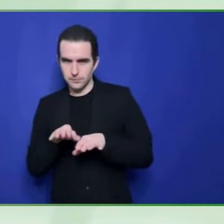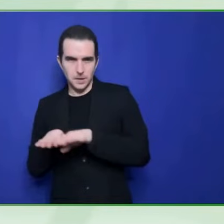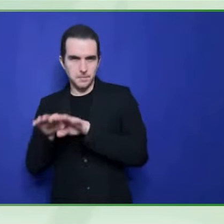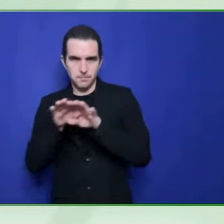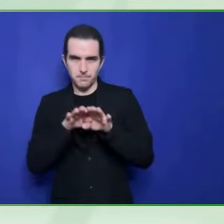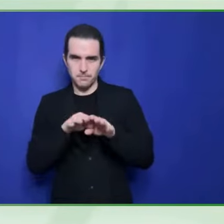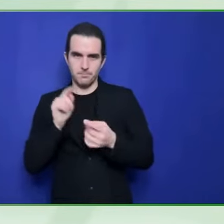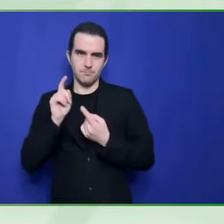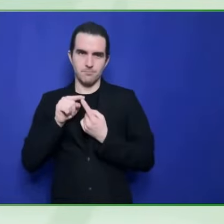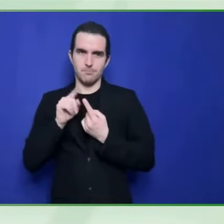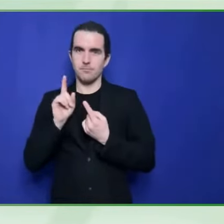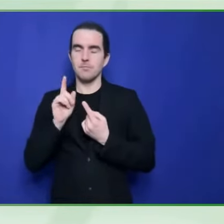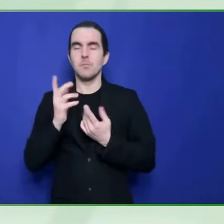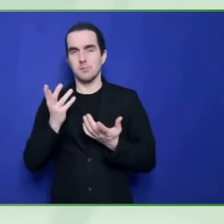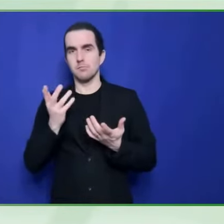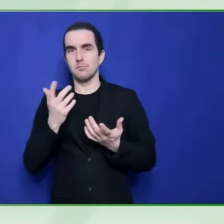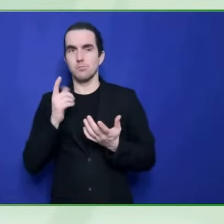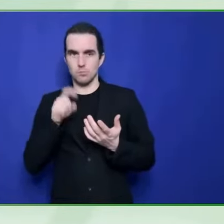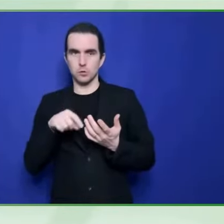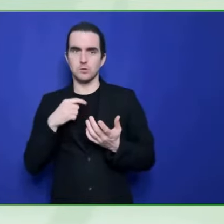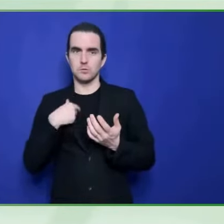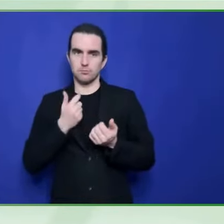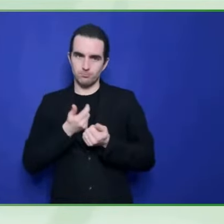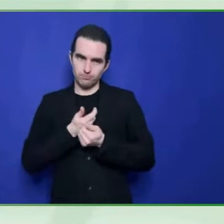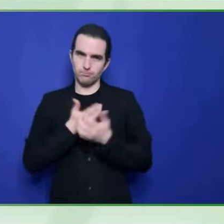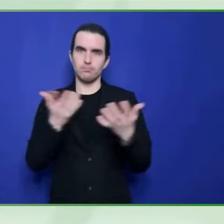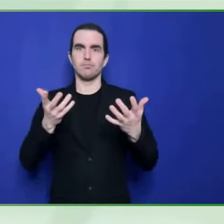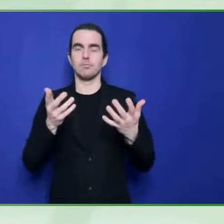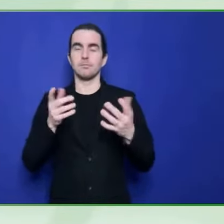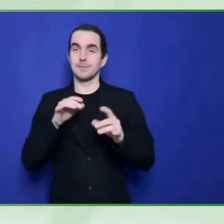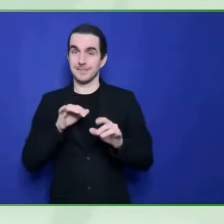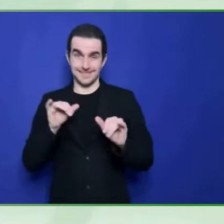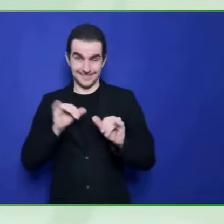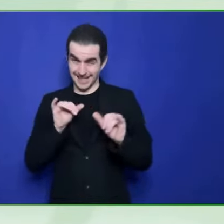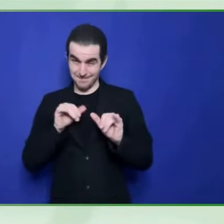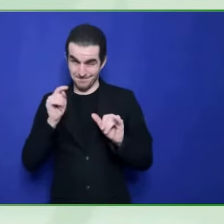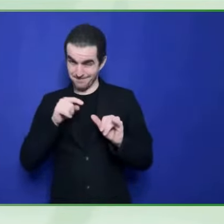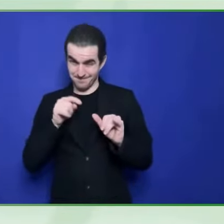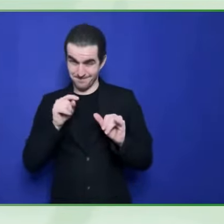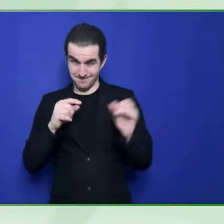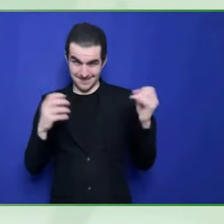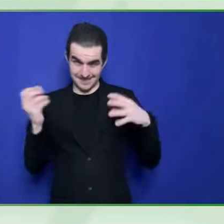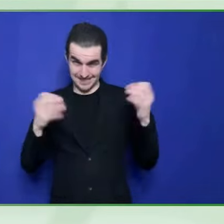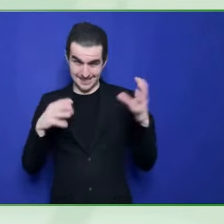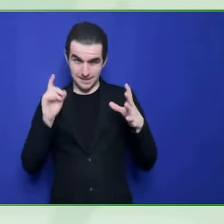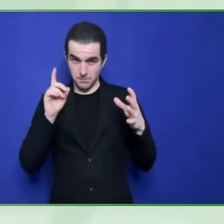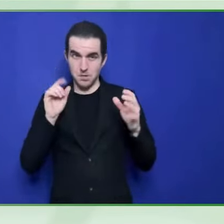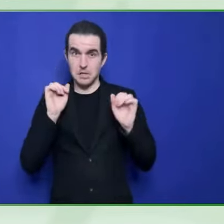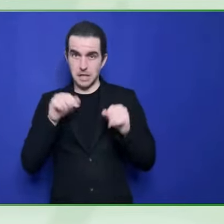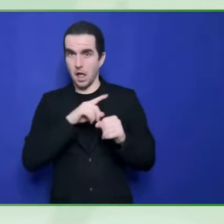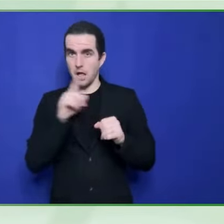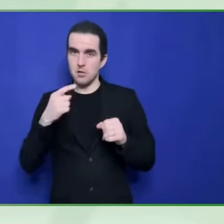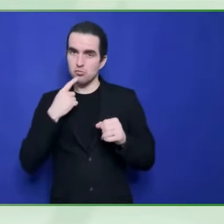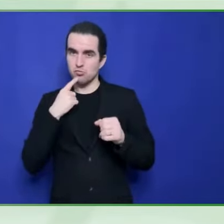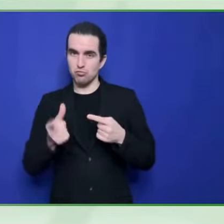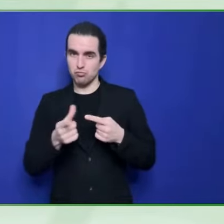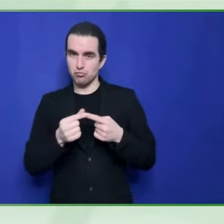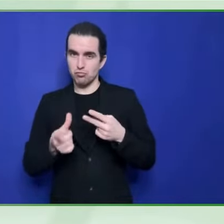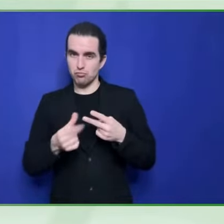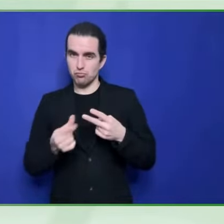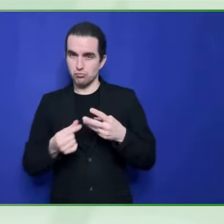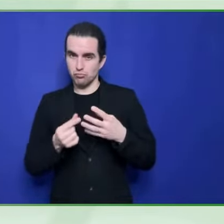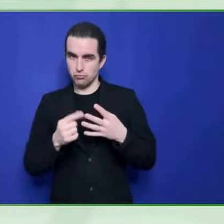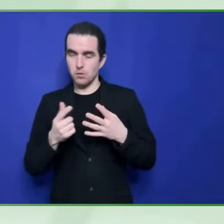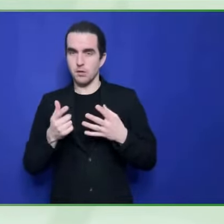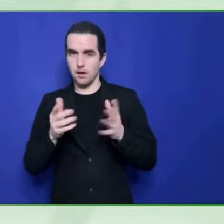tech application or dashboard, there is a complex data pipeline. And we want to provide centralized, reliable,